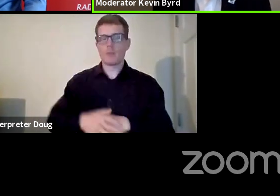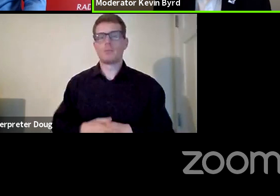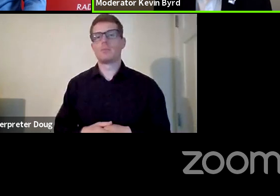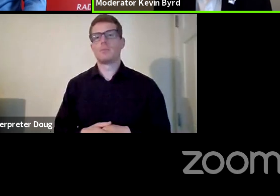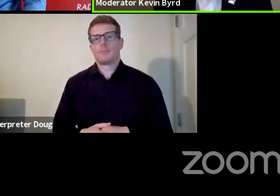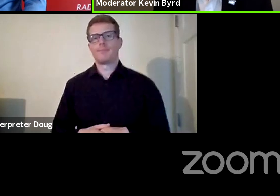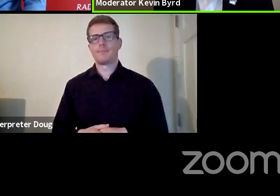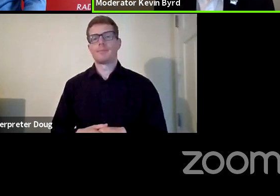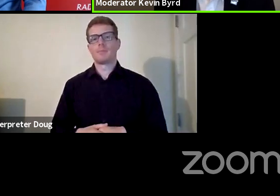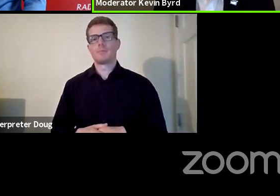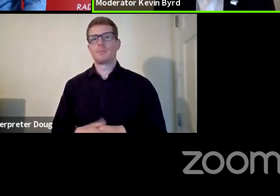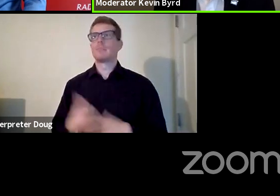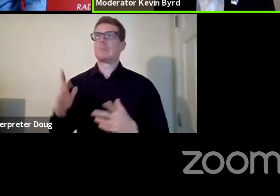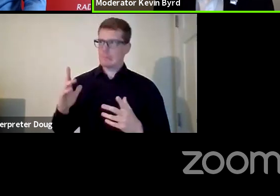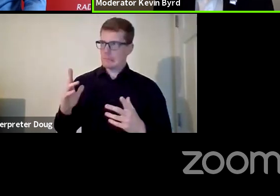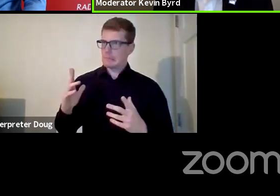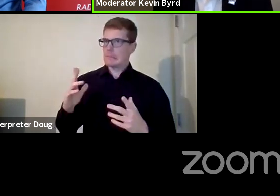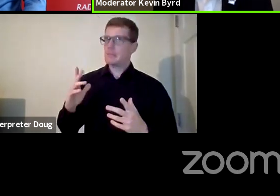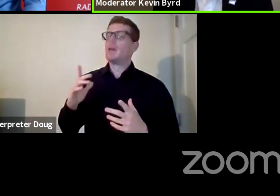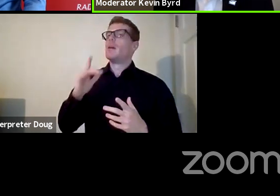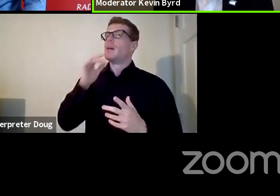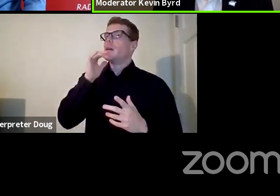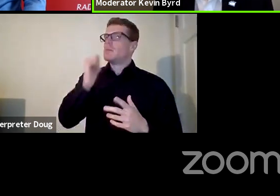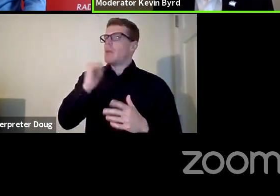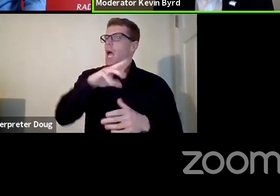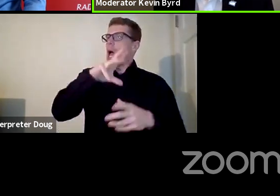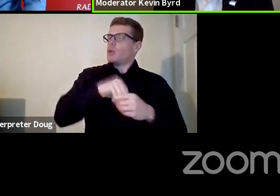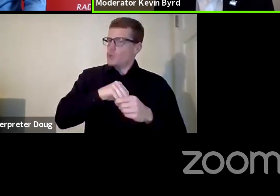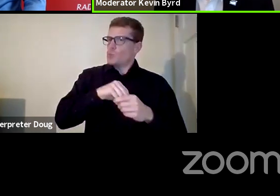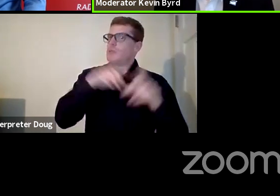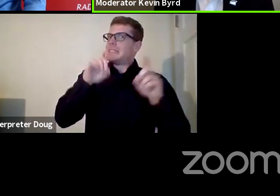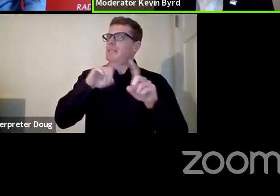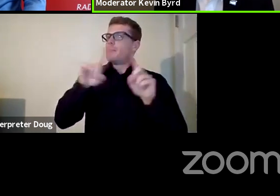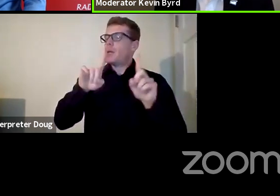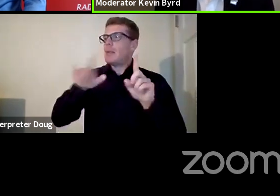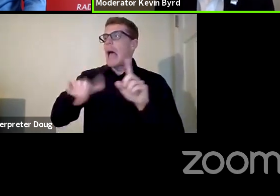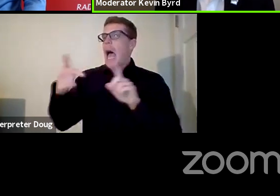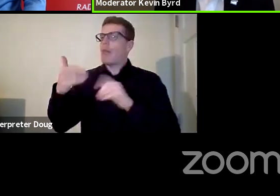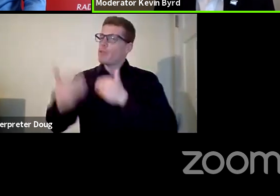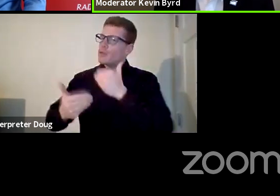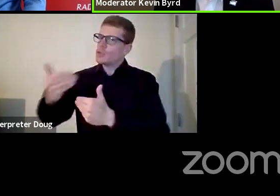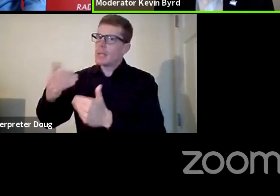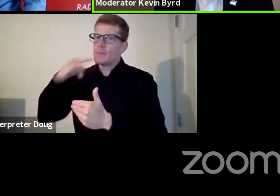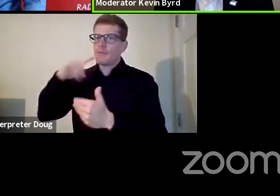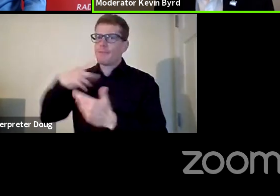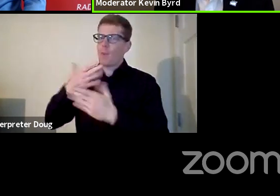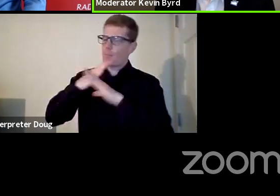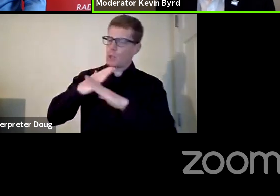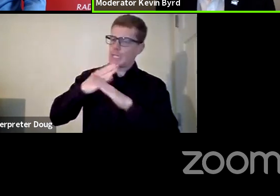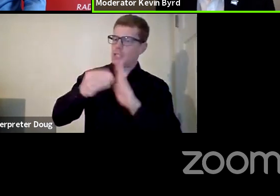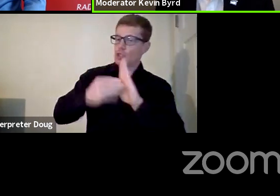taken or will be taking to protect students, employees, and the communities?